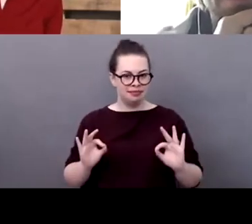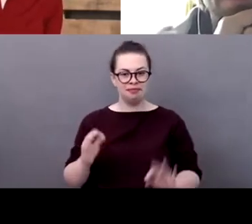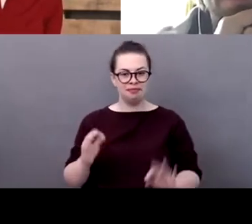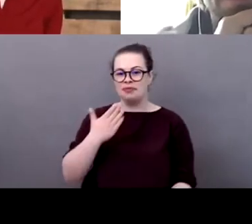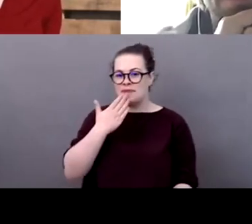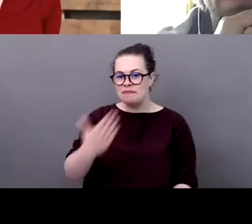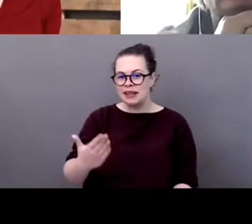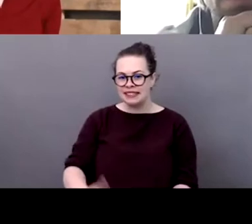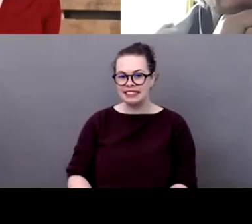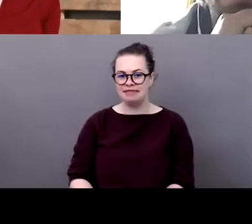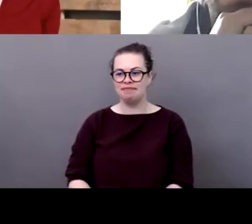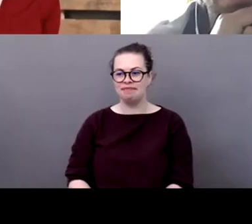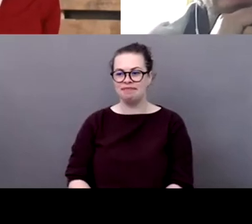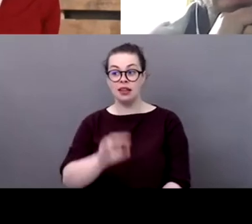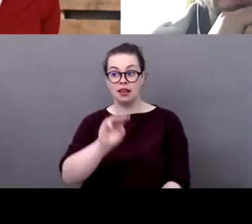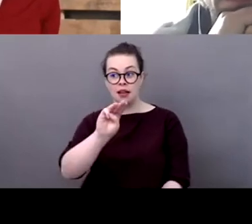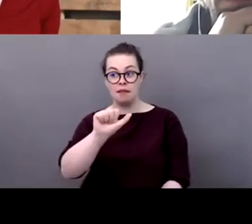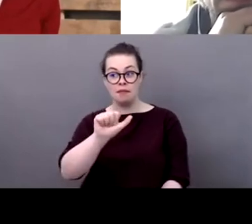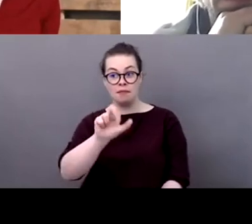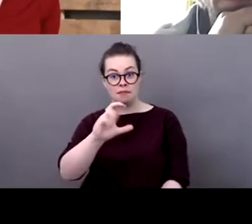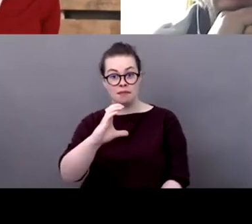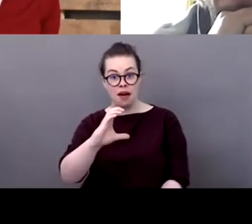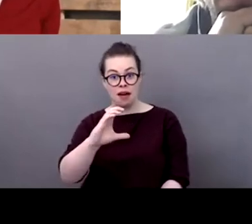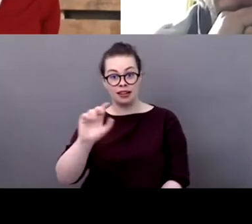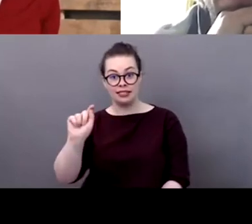Marc TARABELLA.